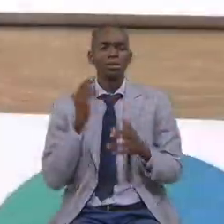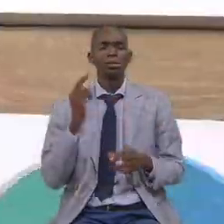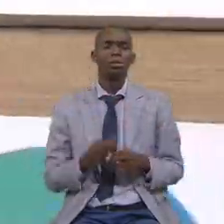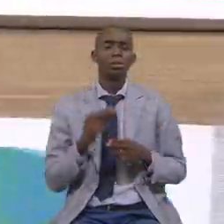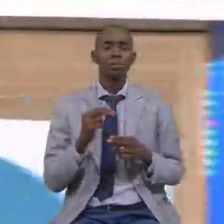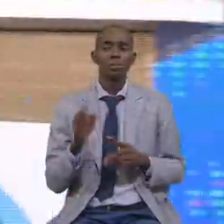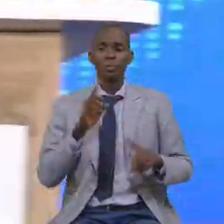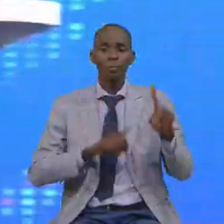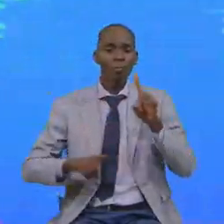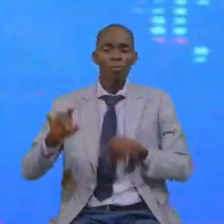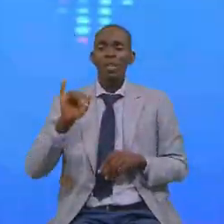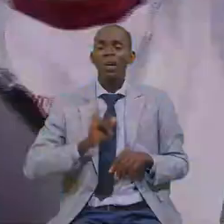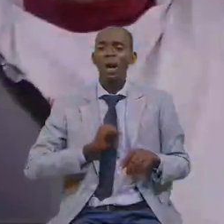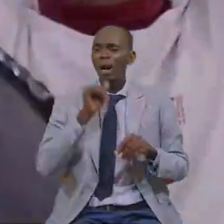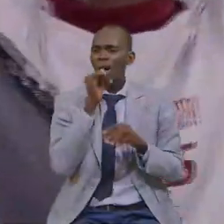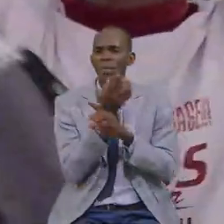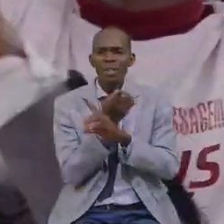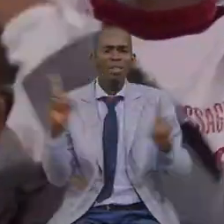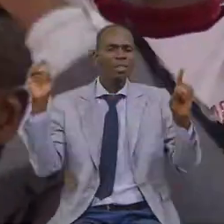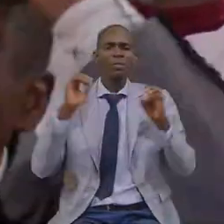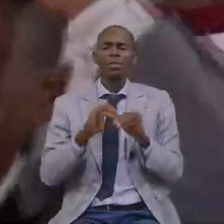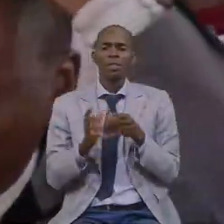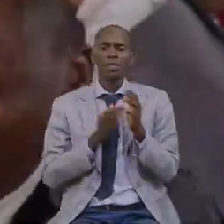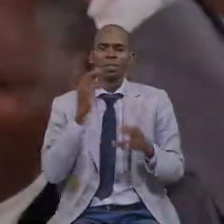I am delivered.